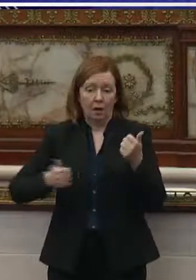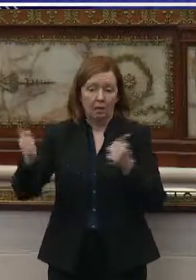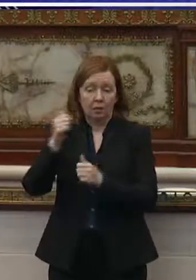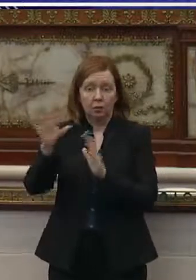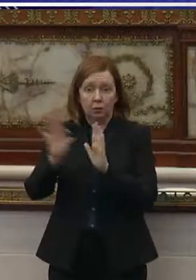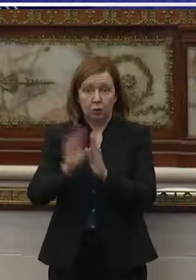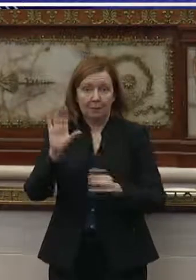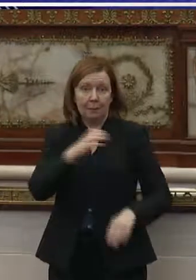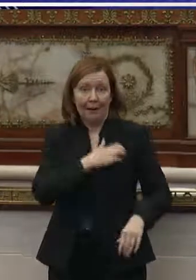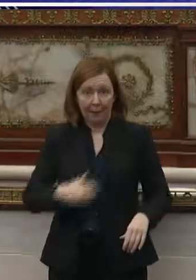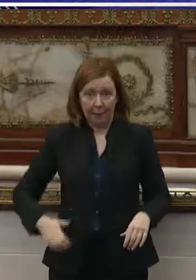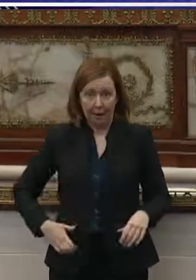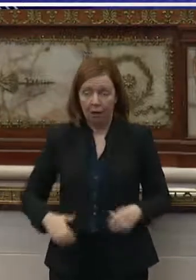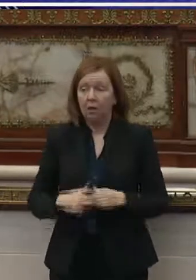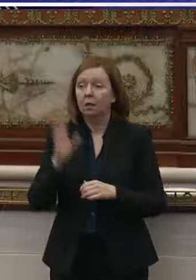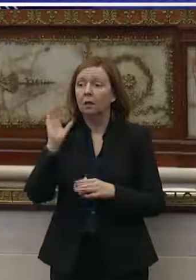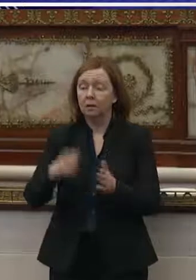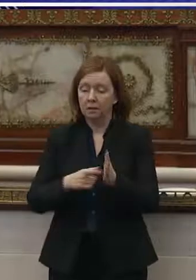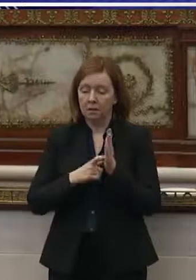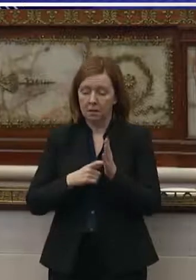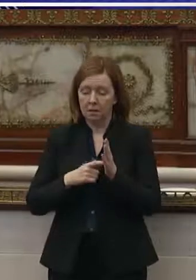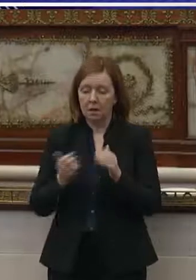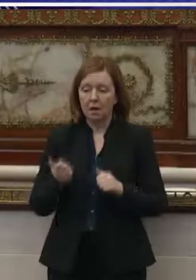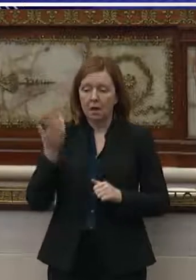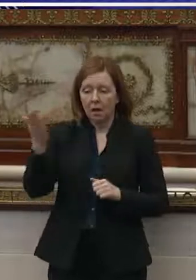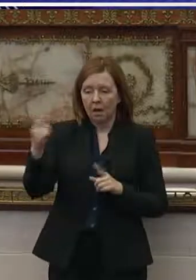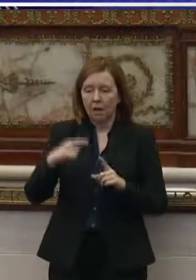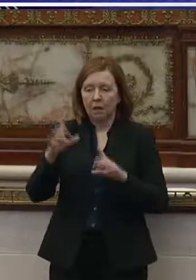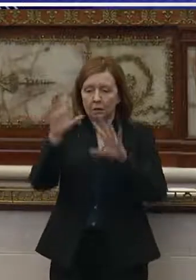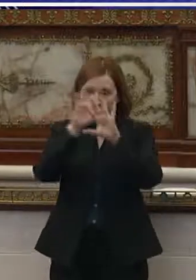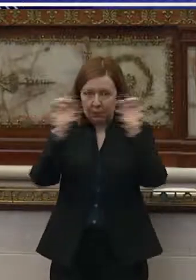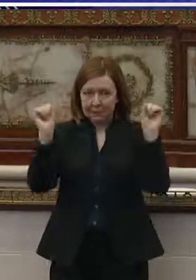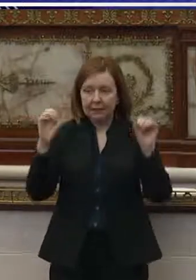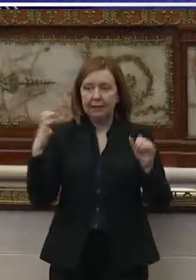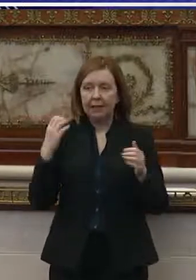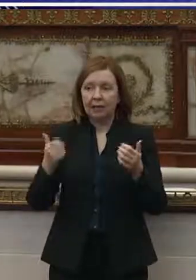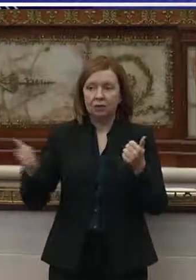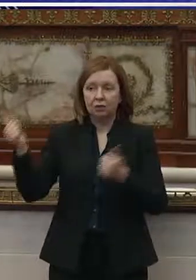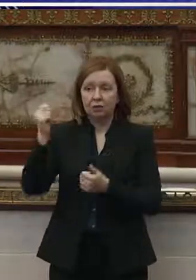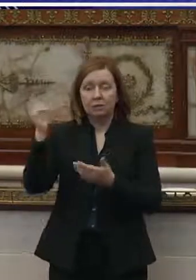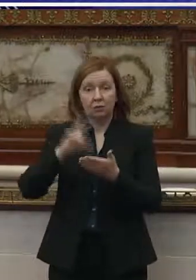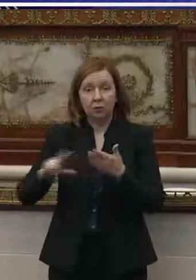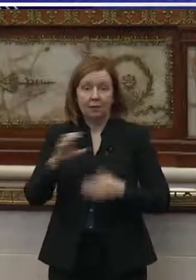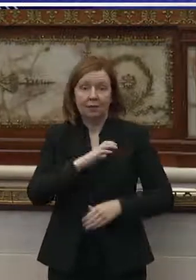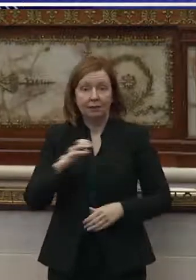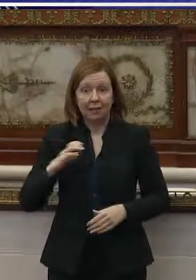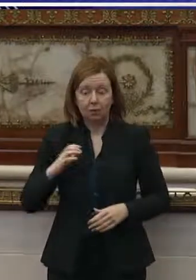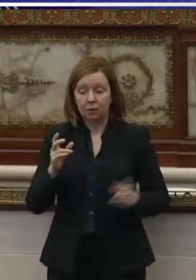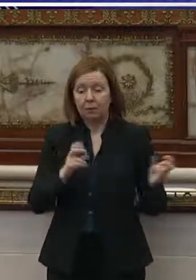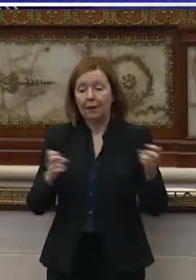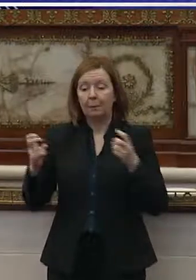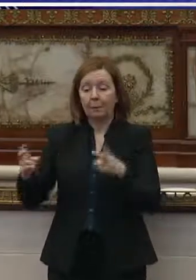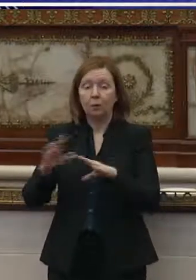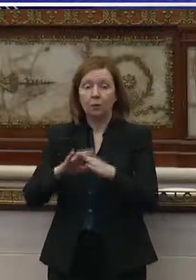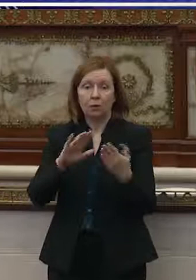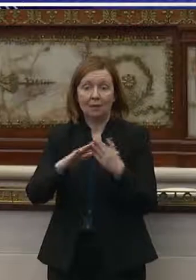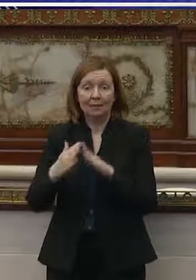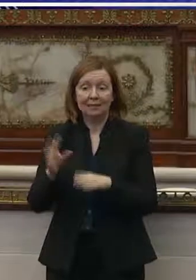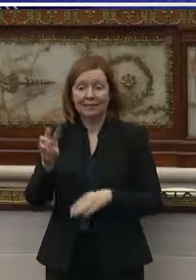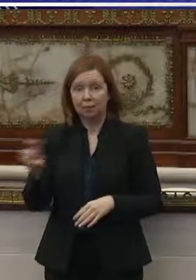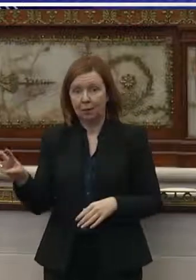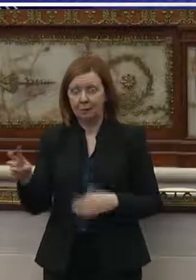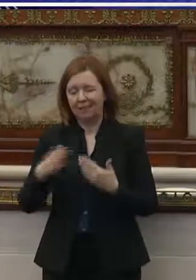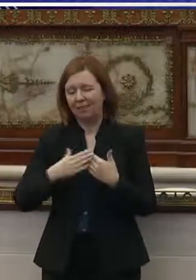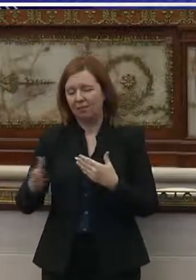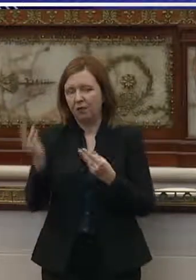mayor will be required to submit to the president and chief clerk of council and post on the city's website the